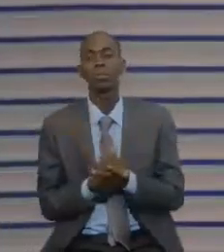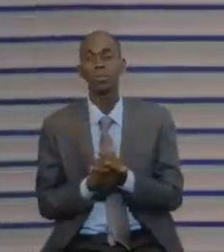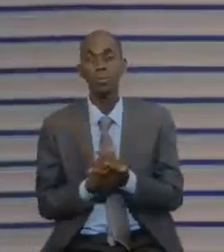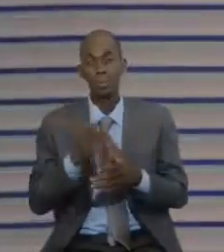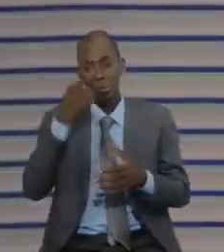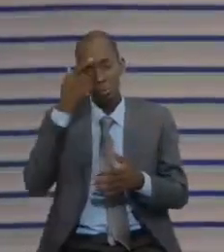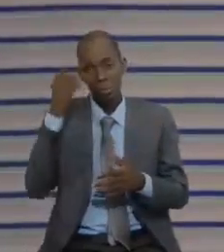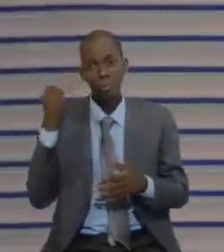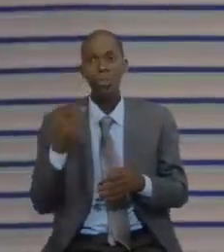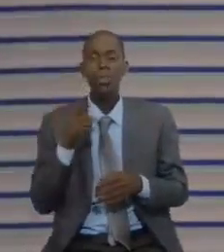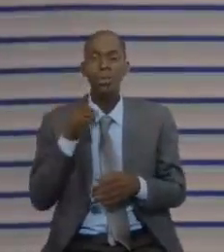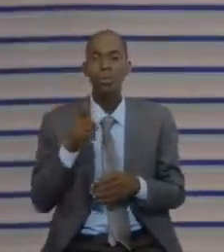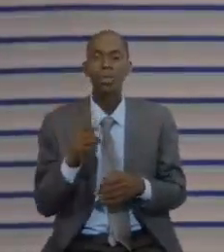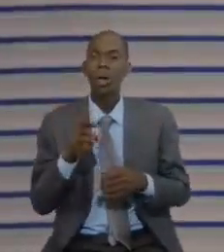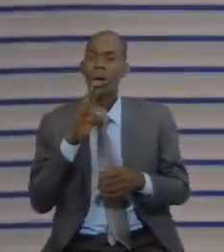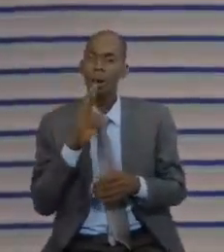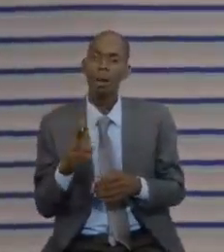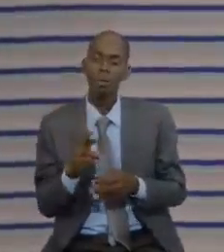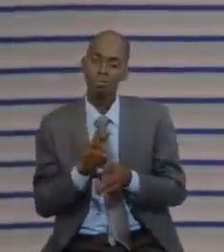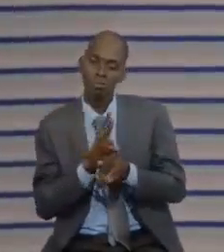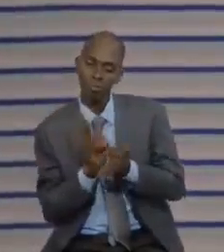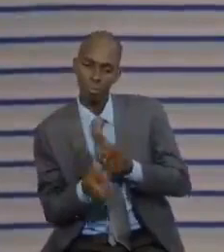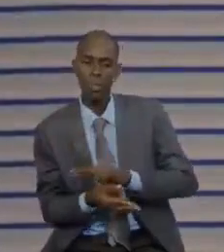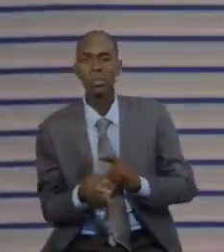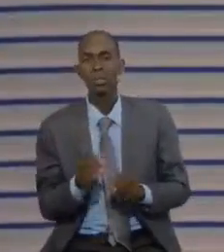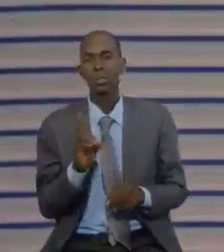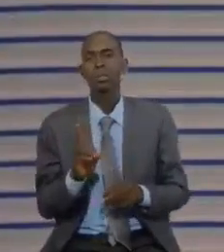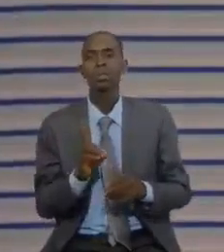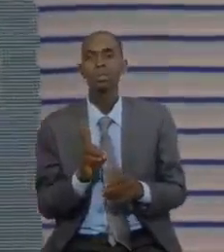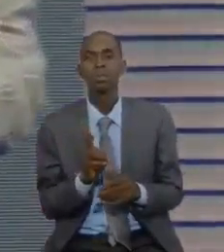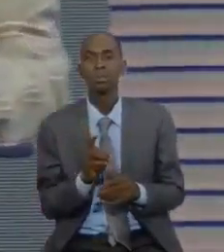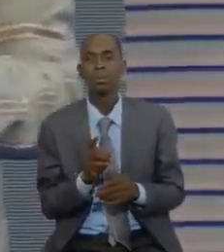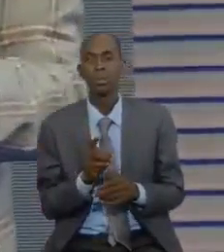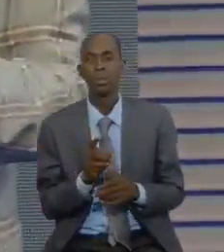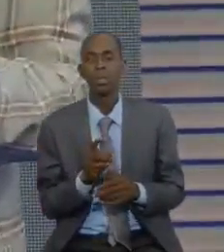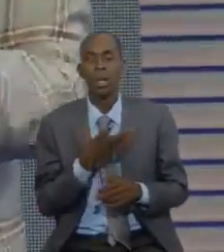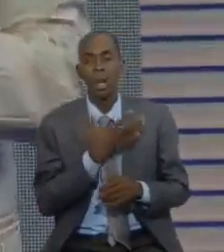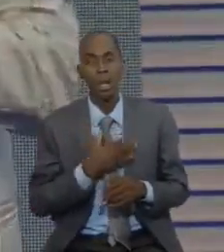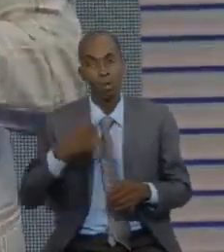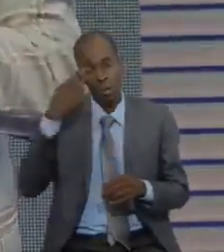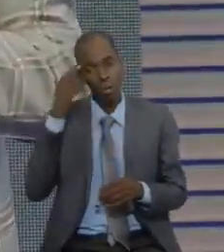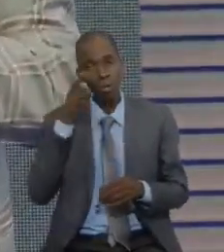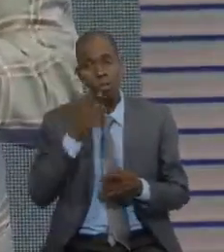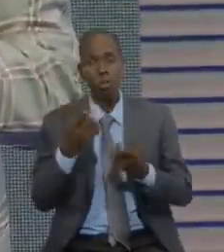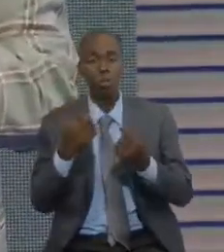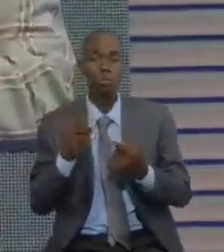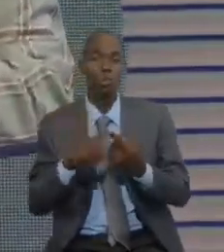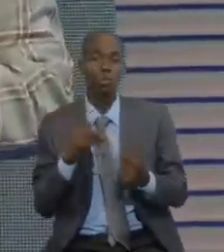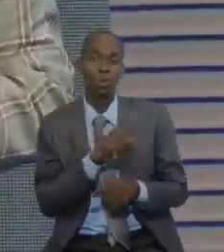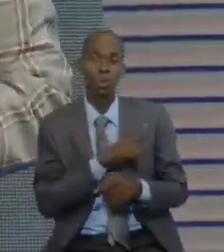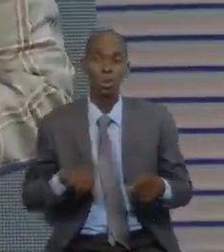Because you are penitent, because you repent, and because you come to the Lord in